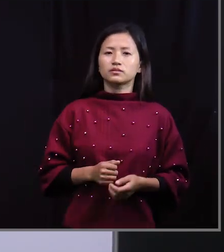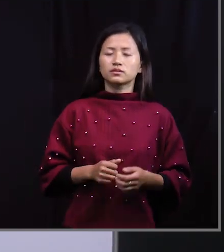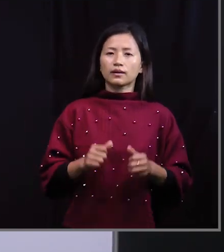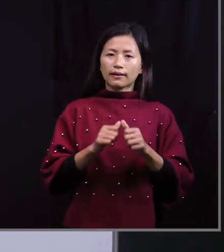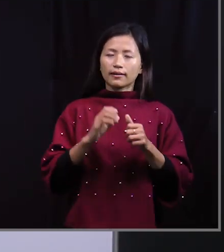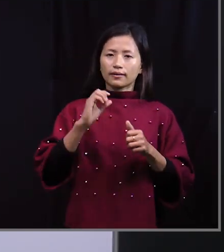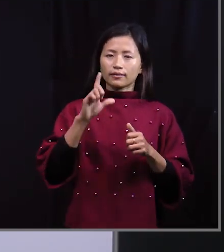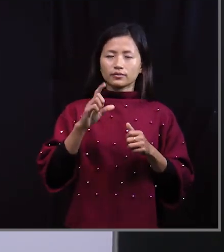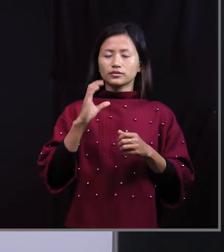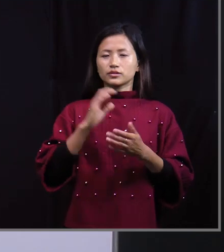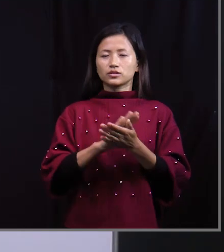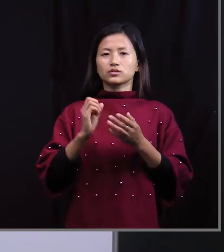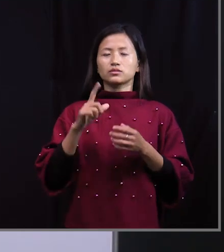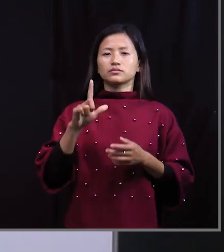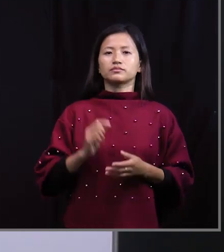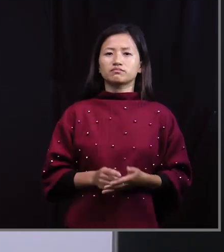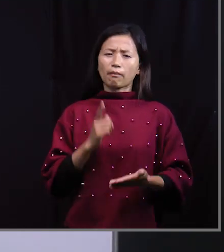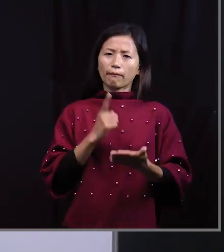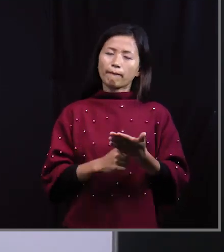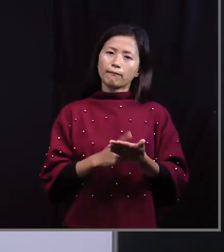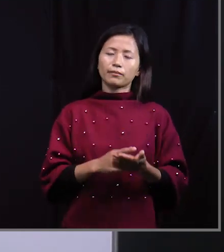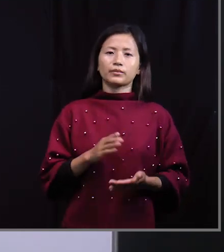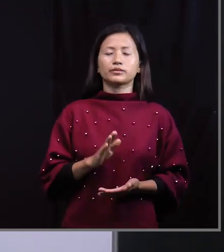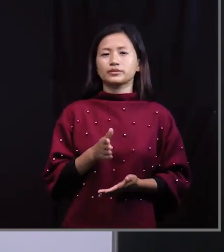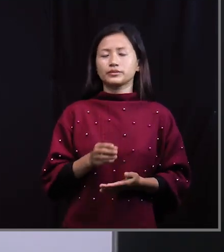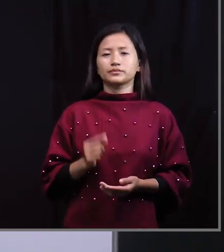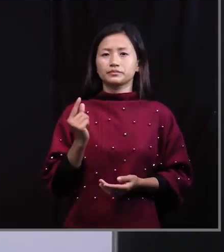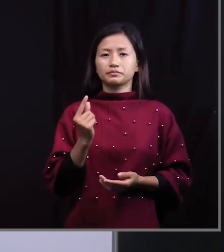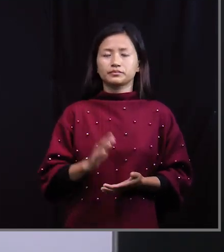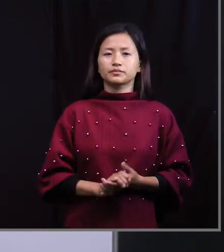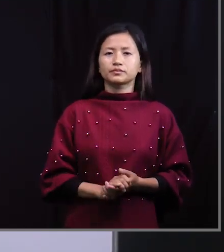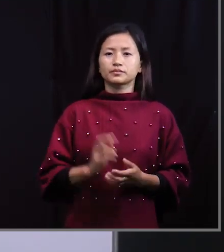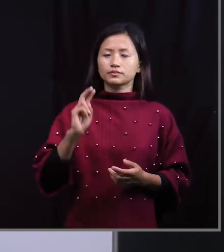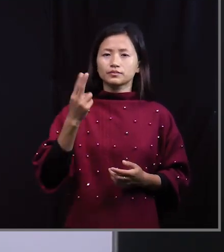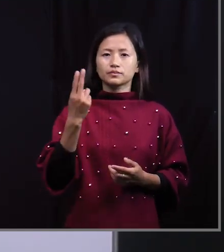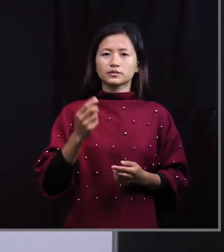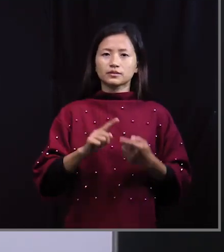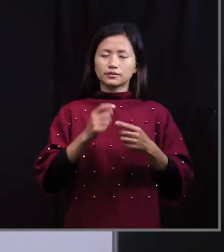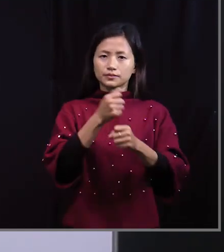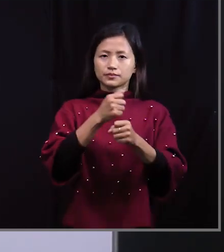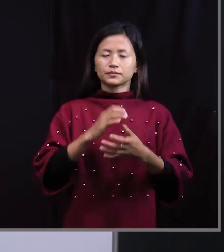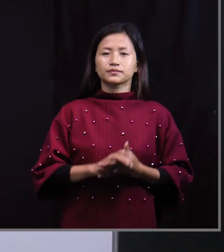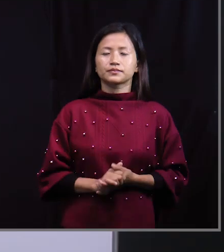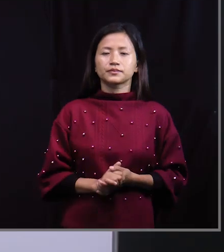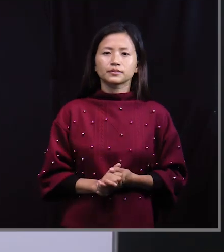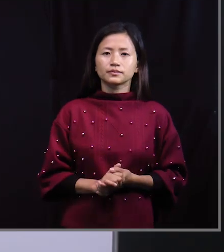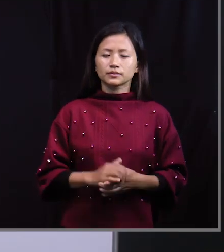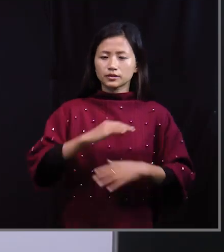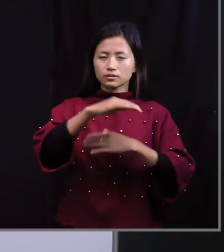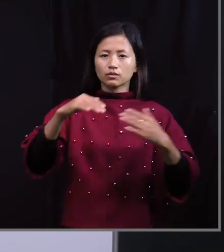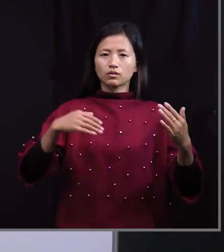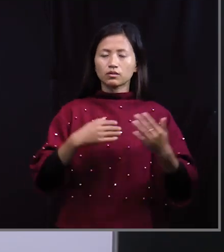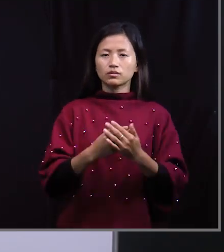alcohol products to be advertised are prohibited. And the second example that I want to say is that in all